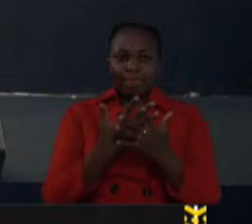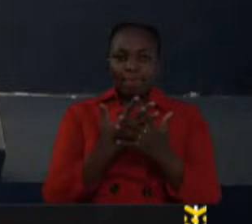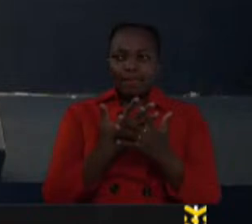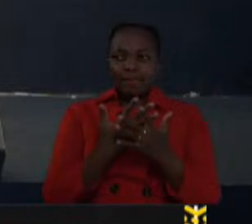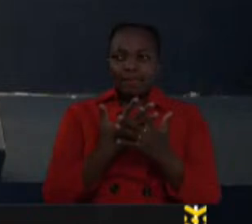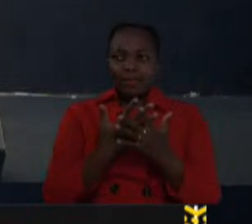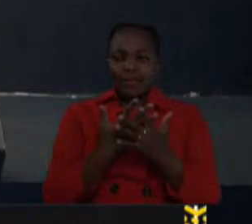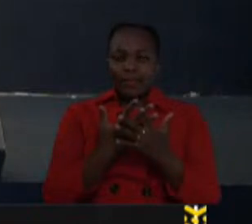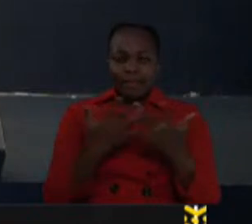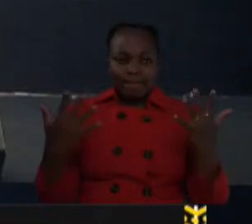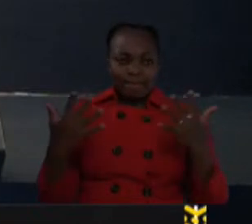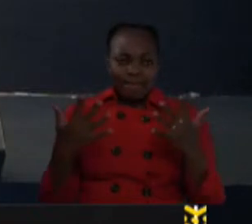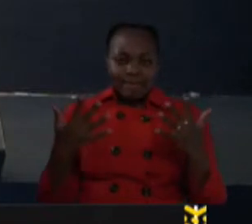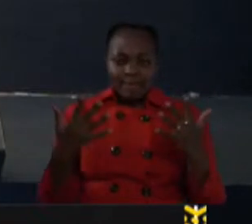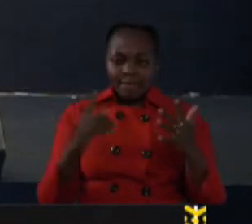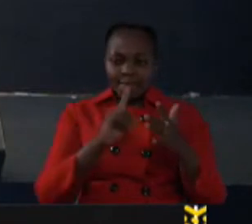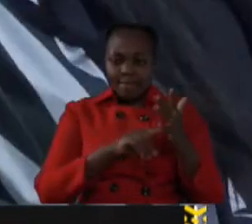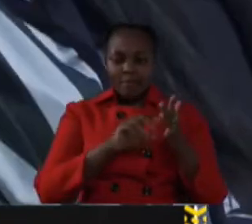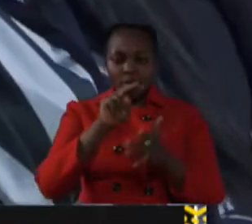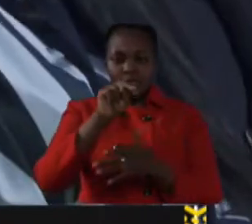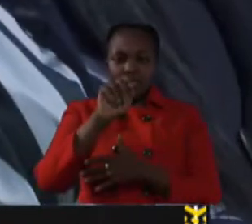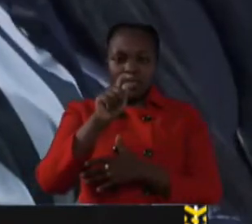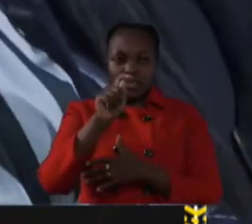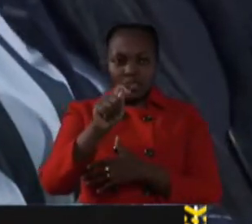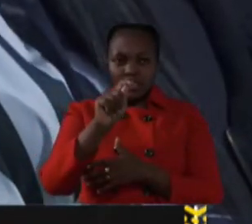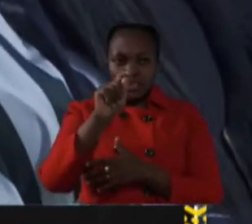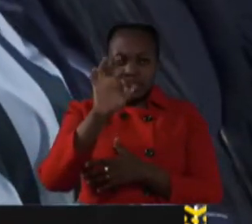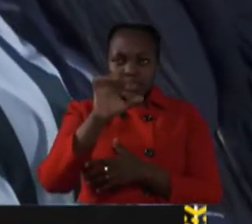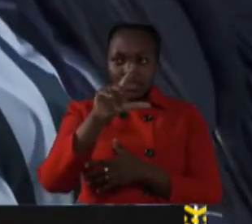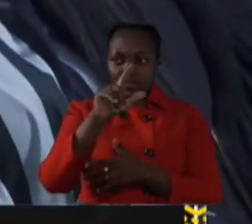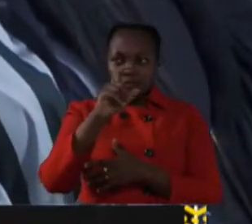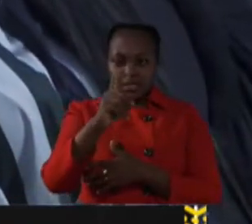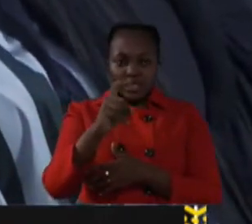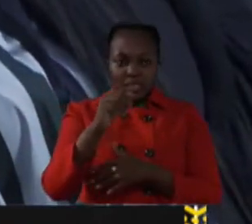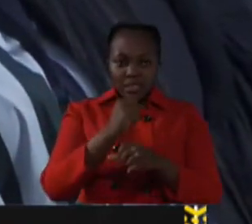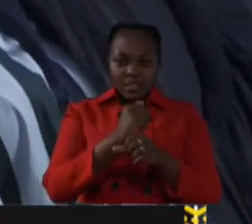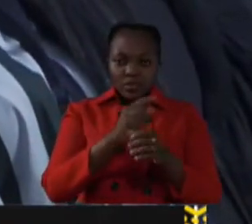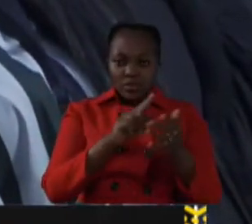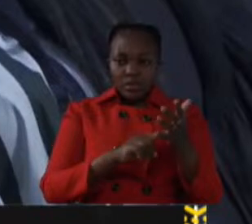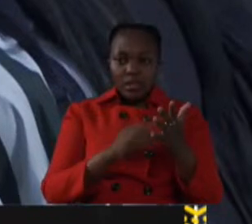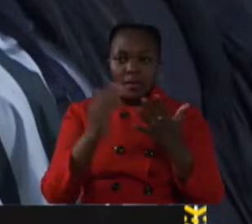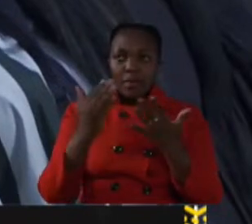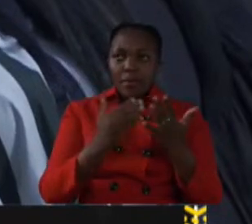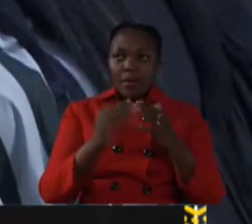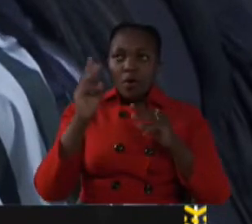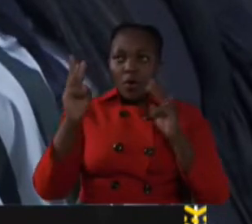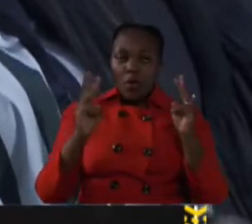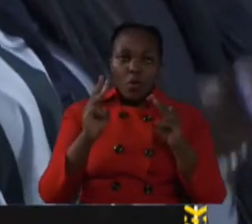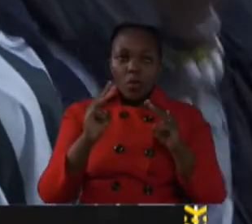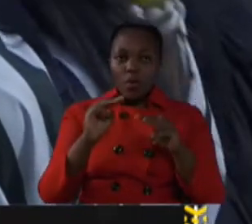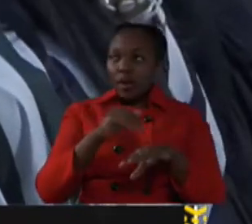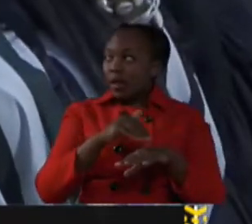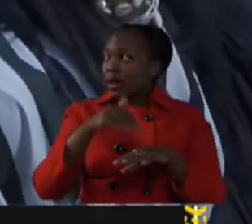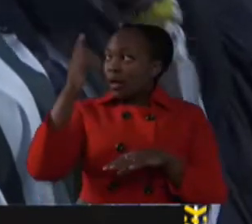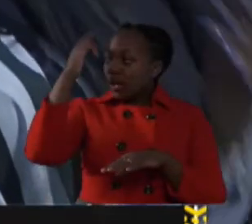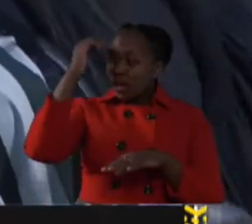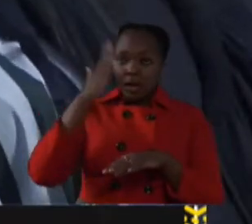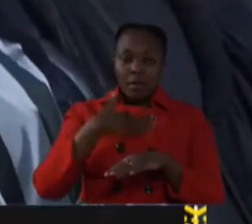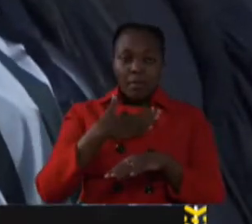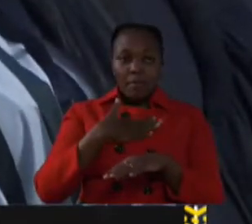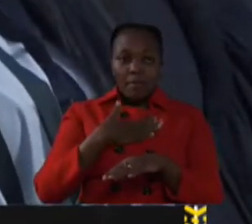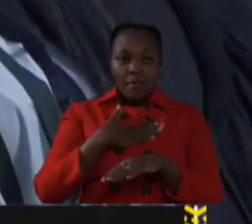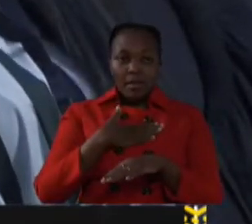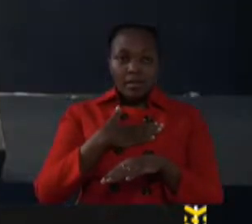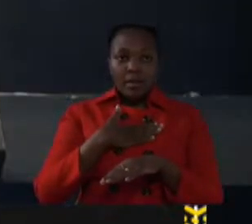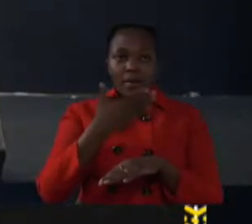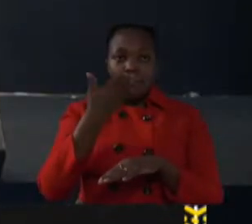what Netflix did was to bring this specific, this worry in my head on TikTok for me to, better